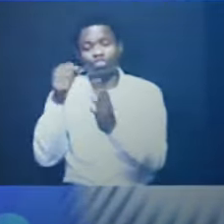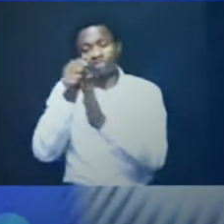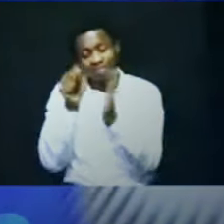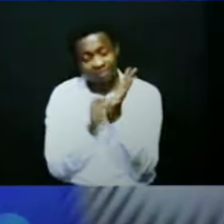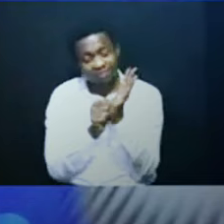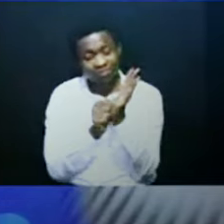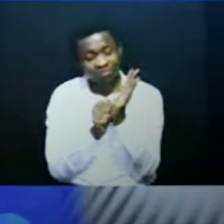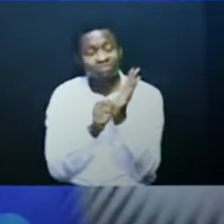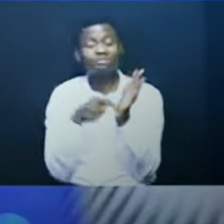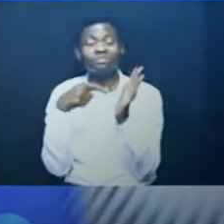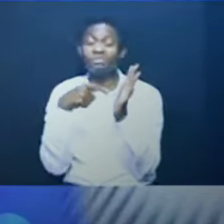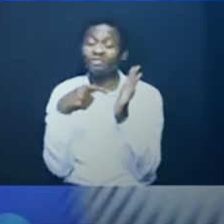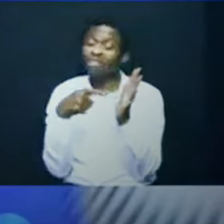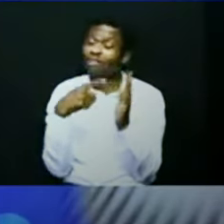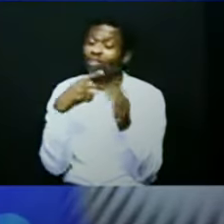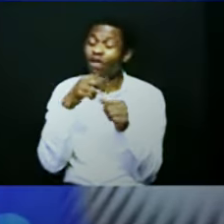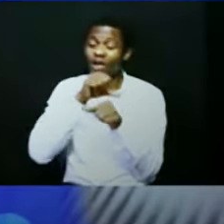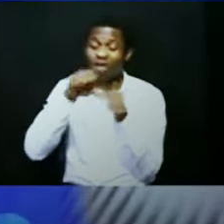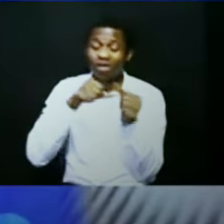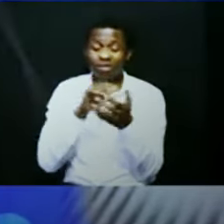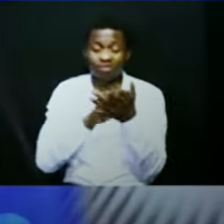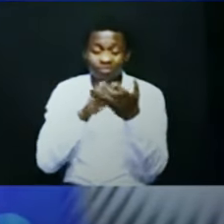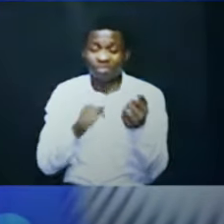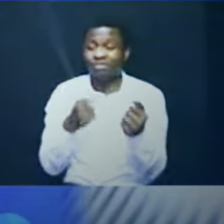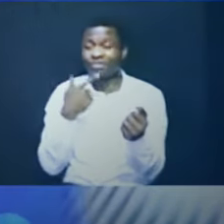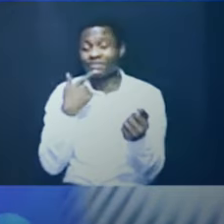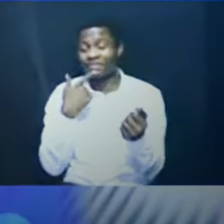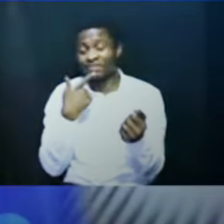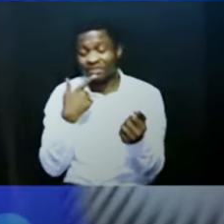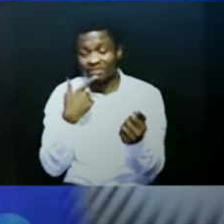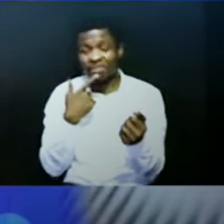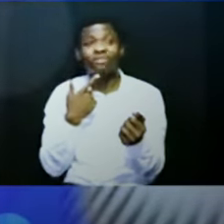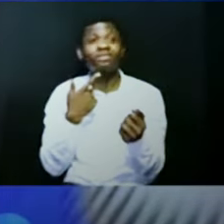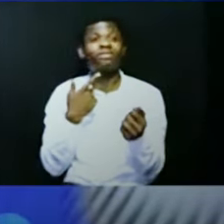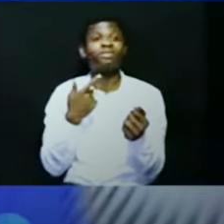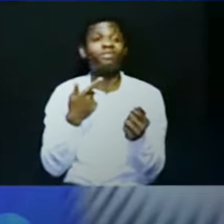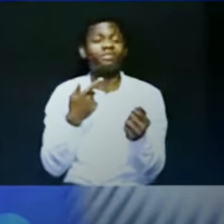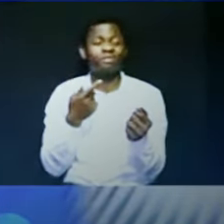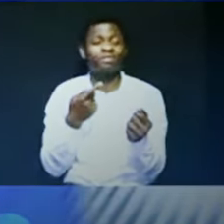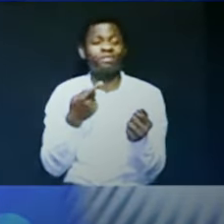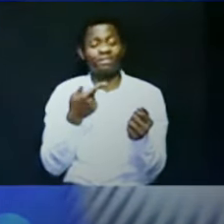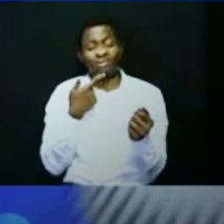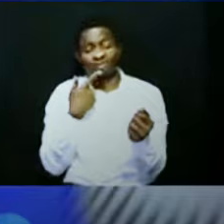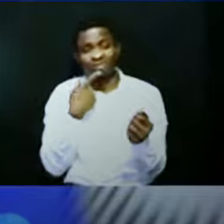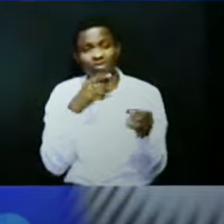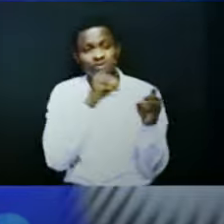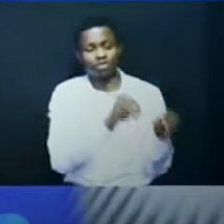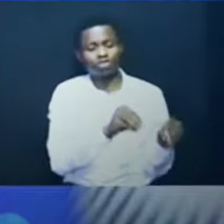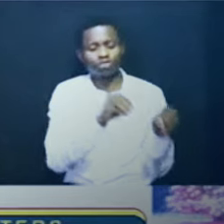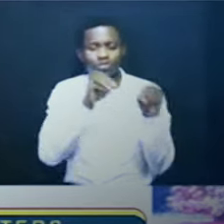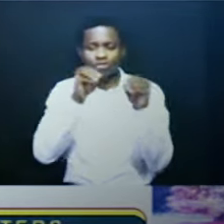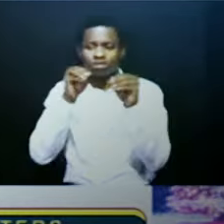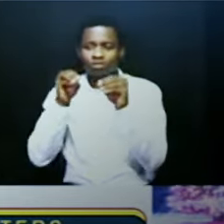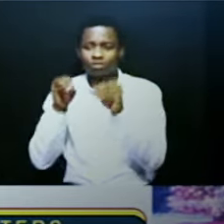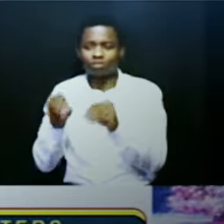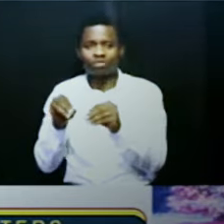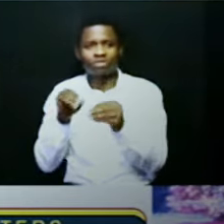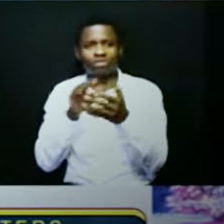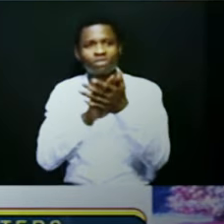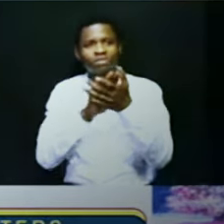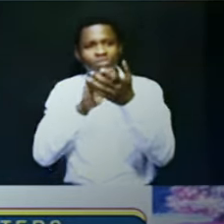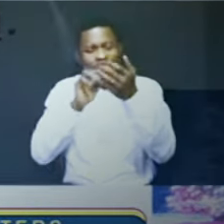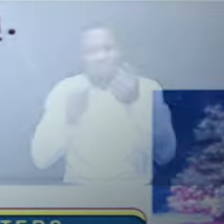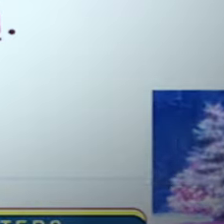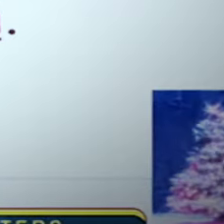into the household of God, in the context of salvation, means putting believers in the position of sons.